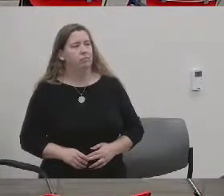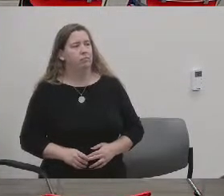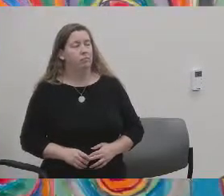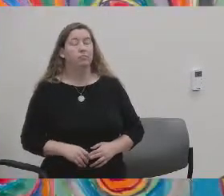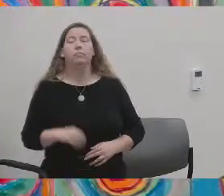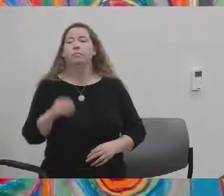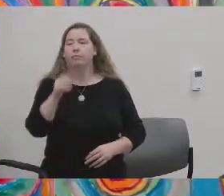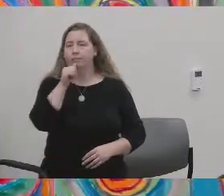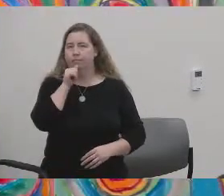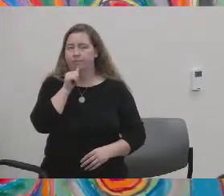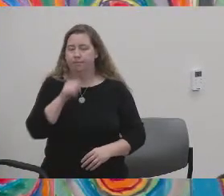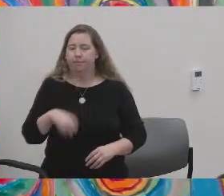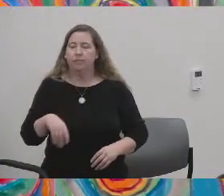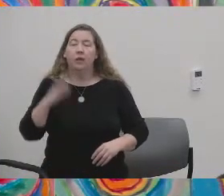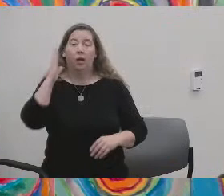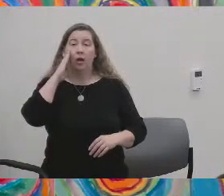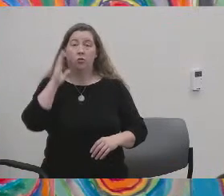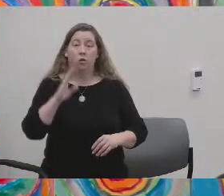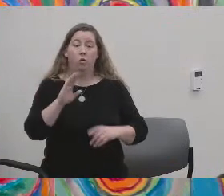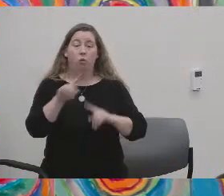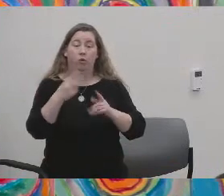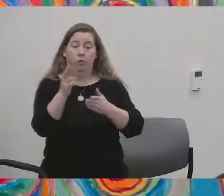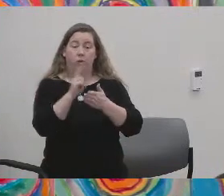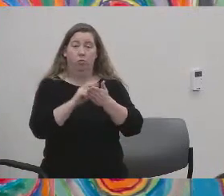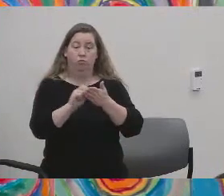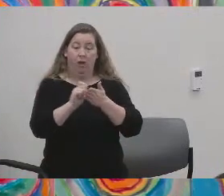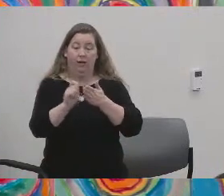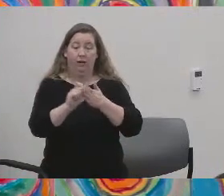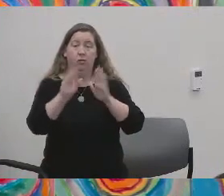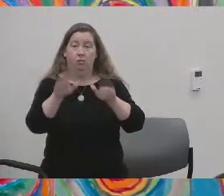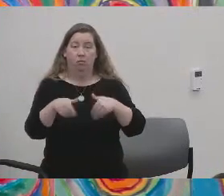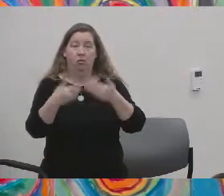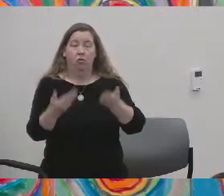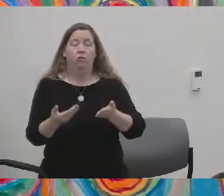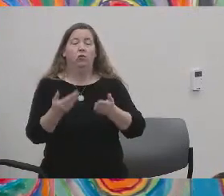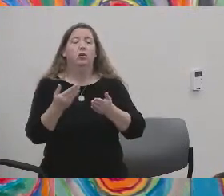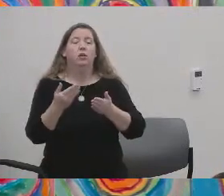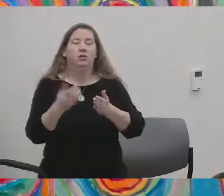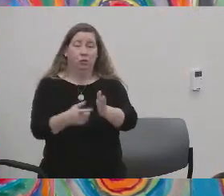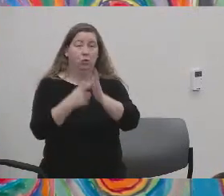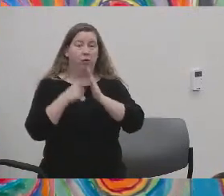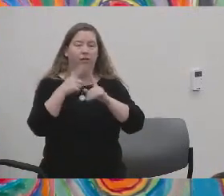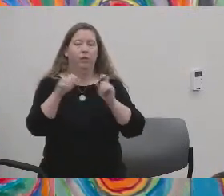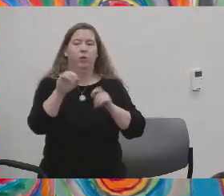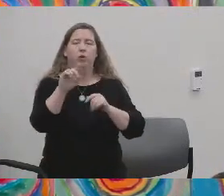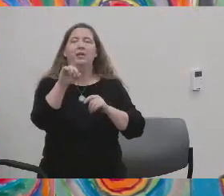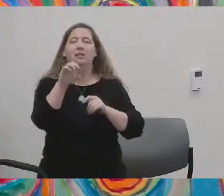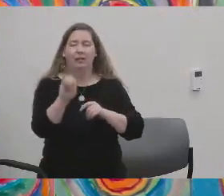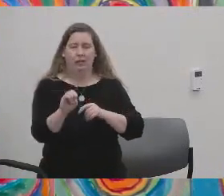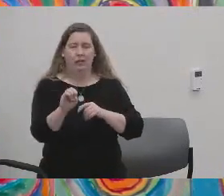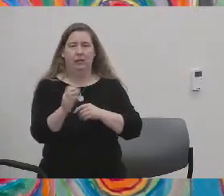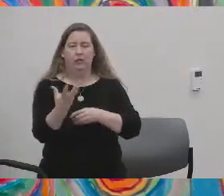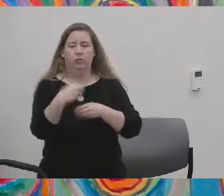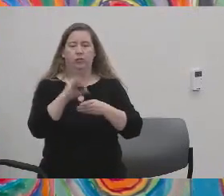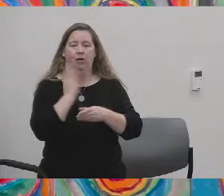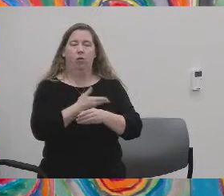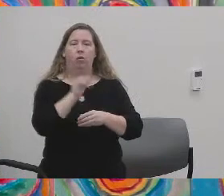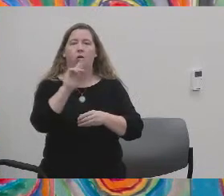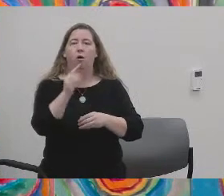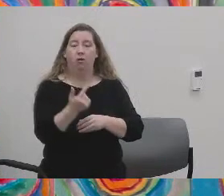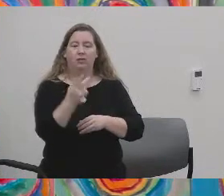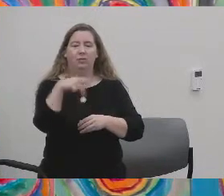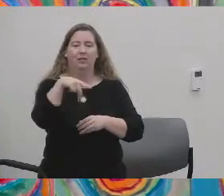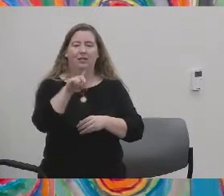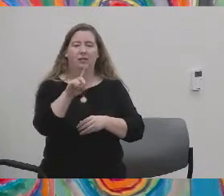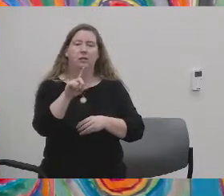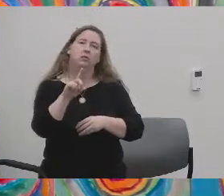I know that in the rewrite, these are actual required from ODE as part of our August PDQ,